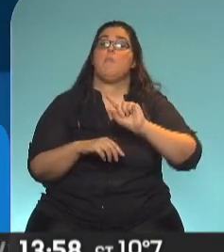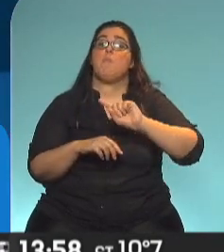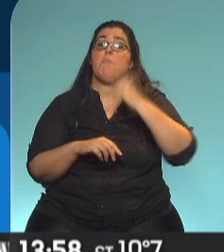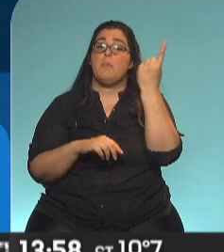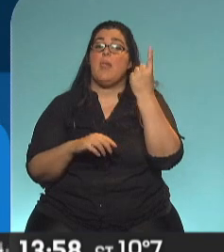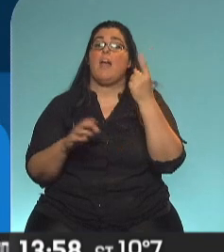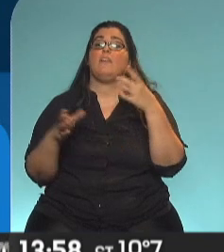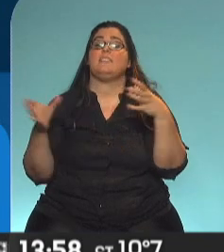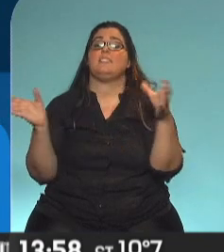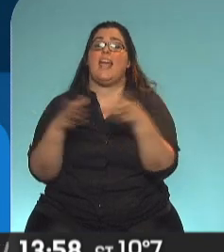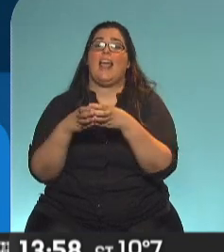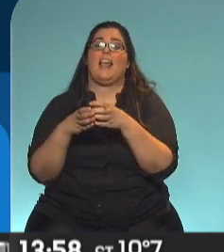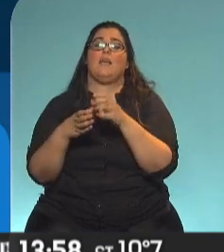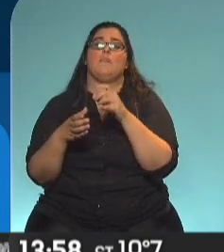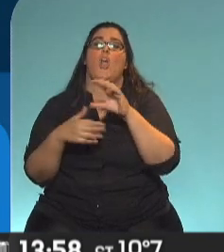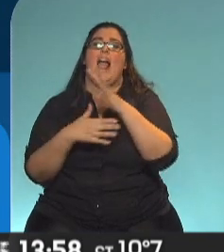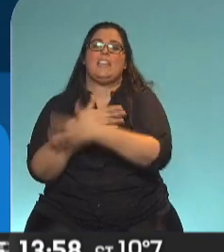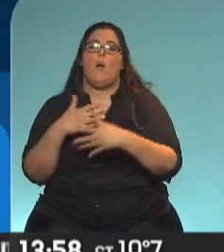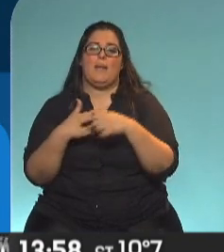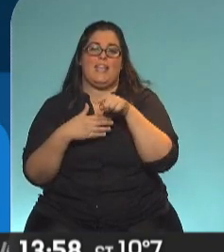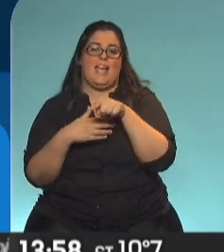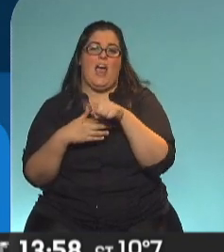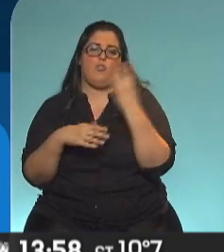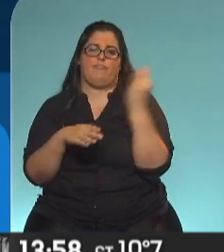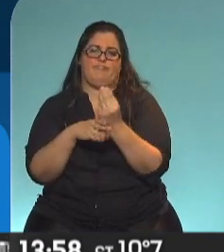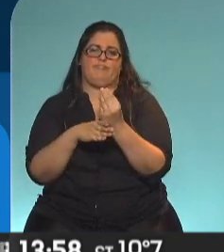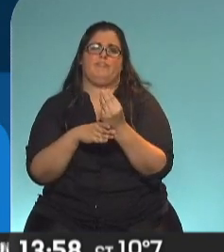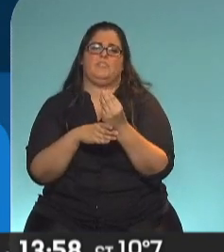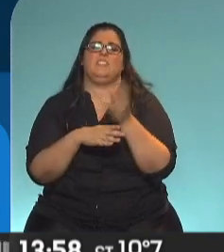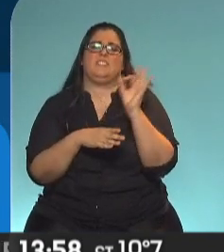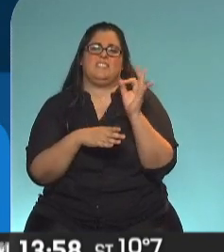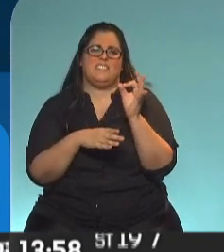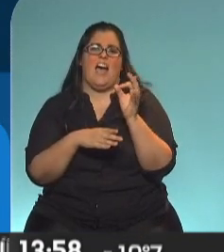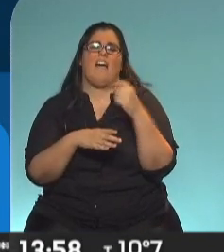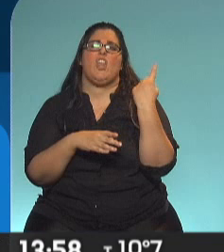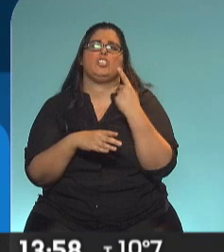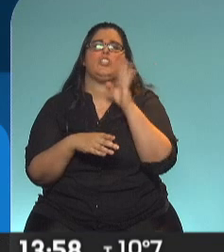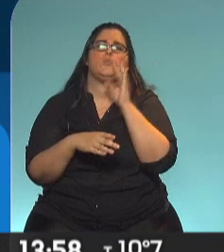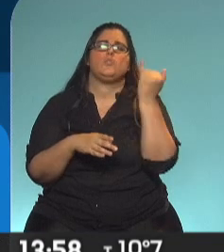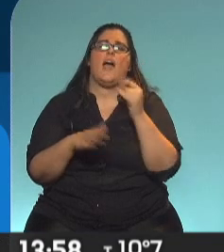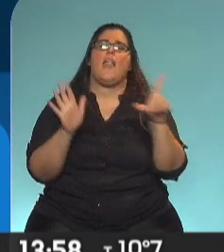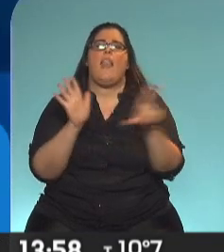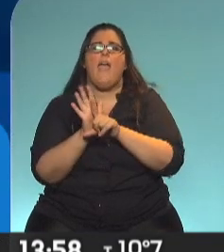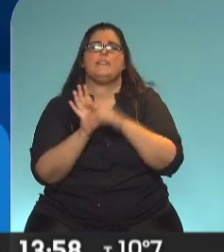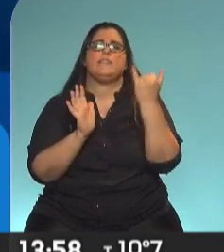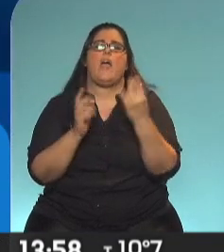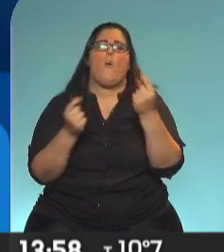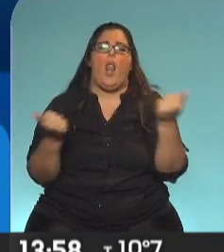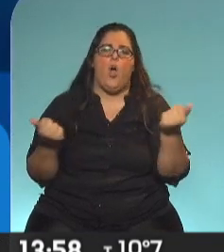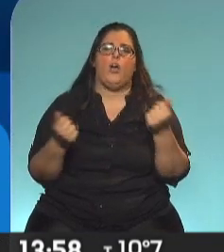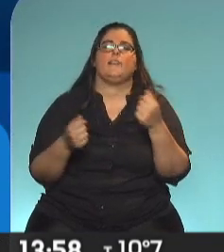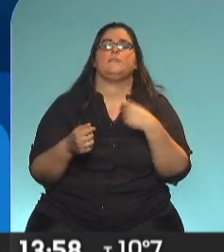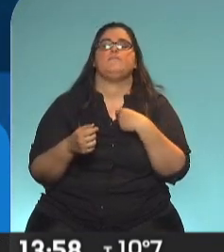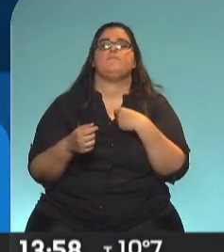department will be led by an immigrant, a Latino, who knows that we are a nation of laws and values. As a